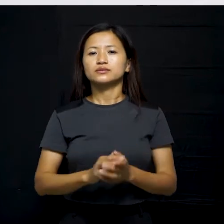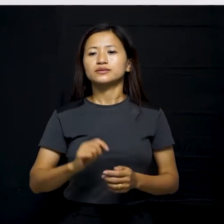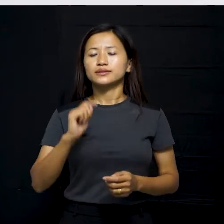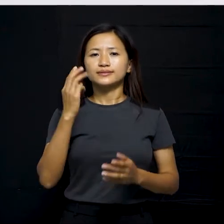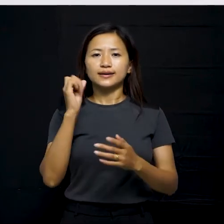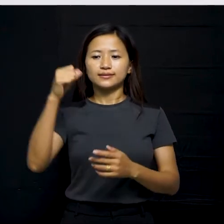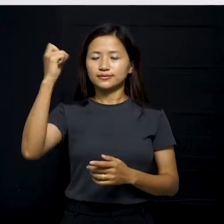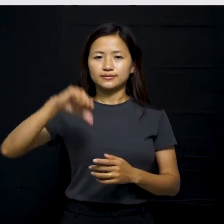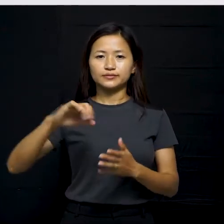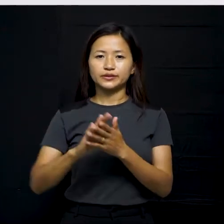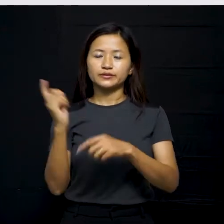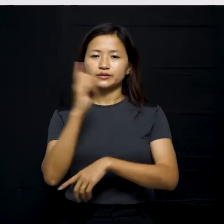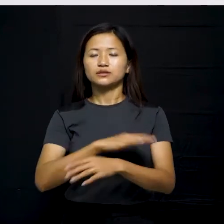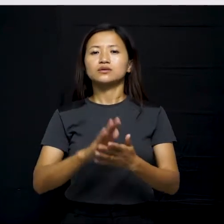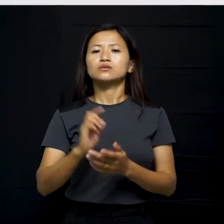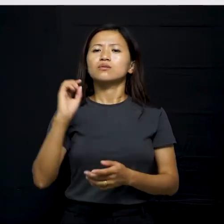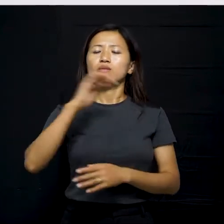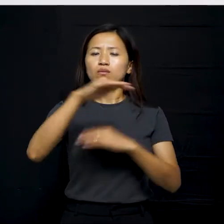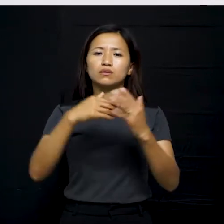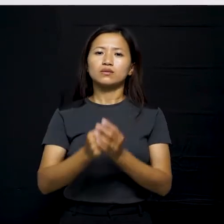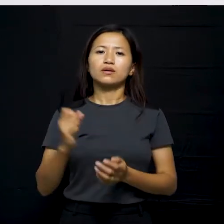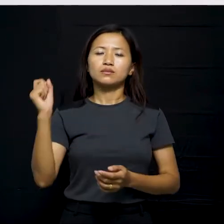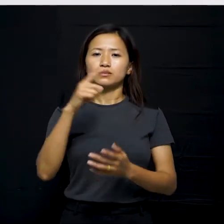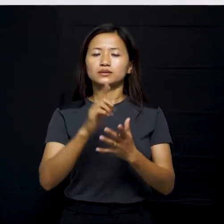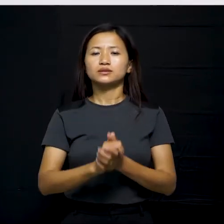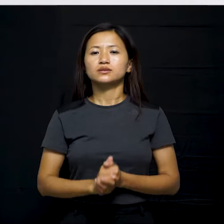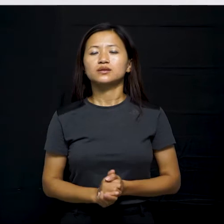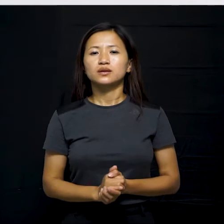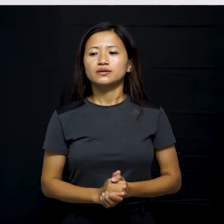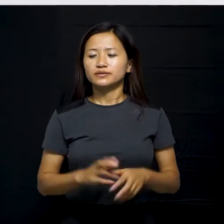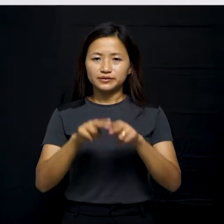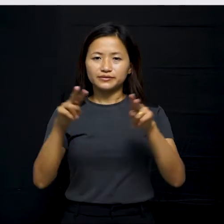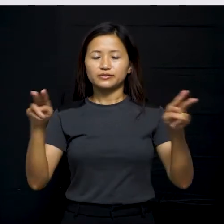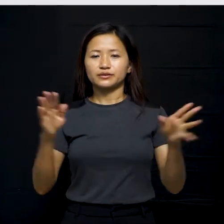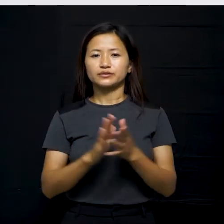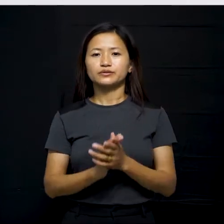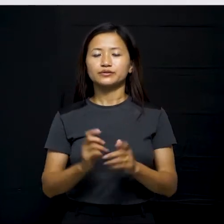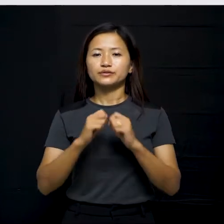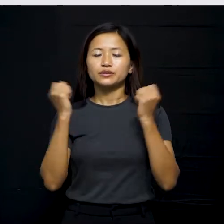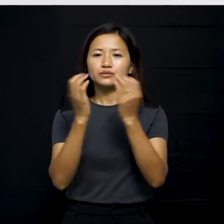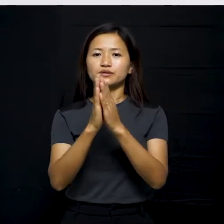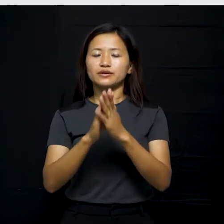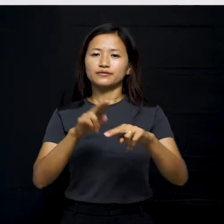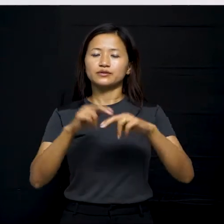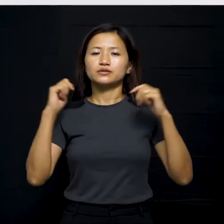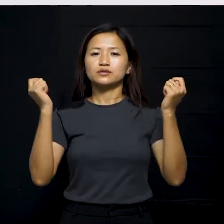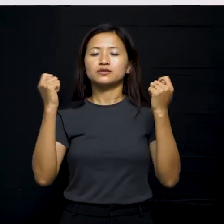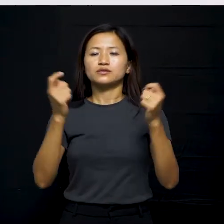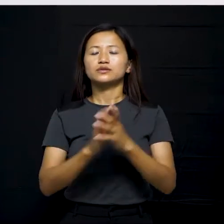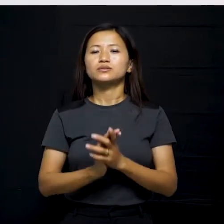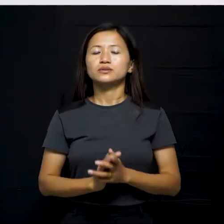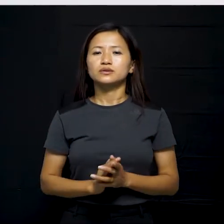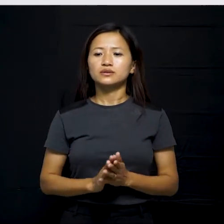month. So it depends. So depending on the different tribes, depending on the different festivals, even the festivals